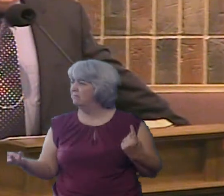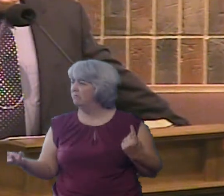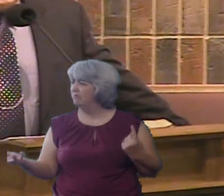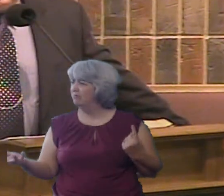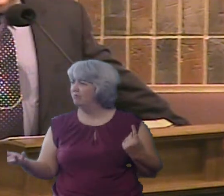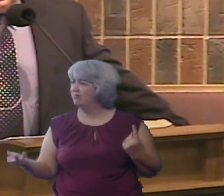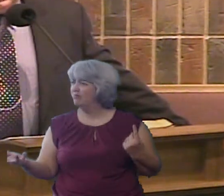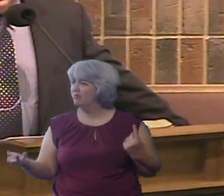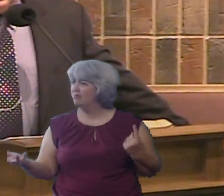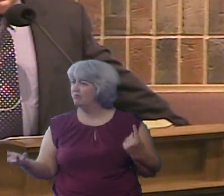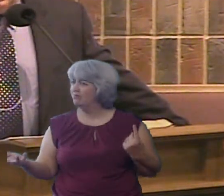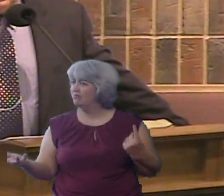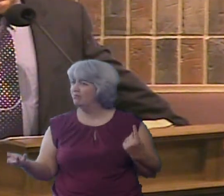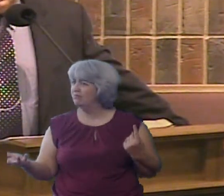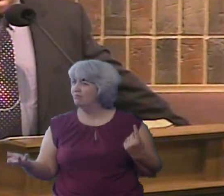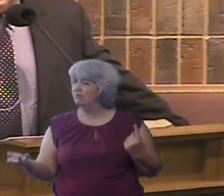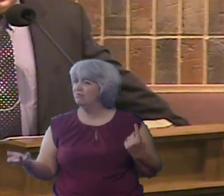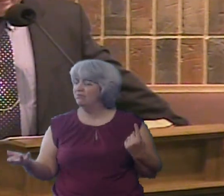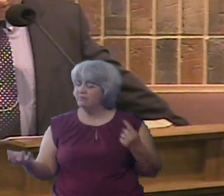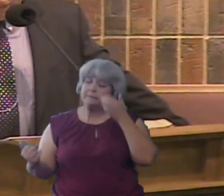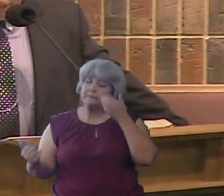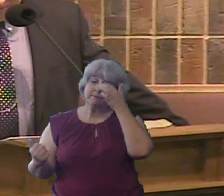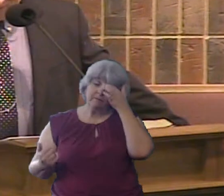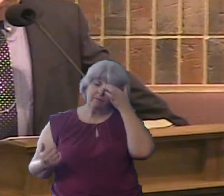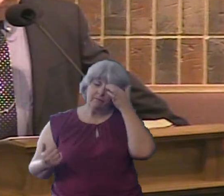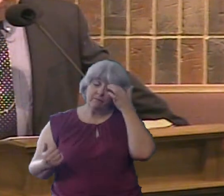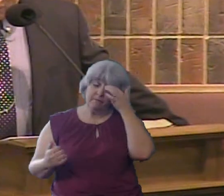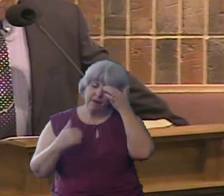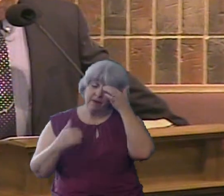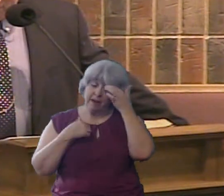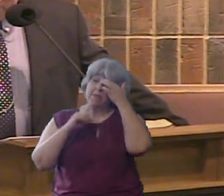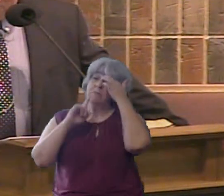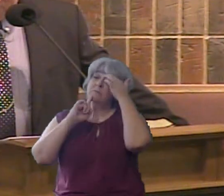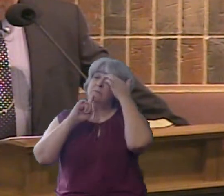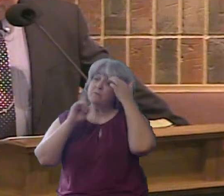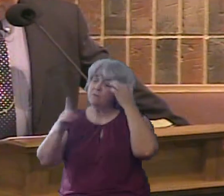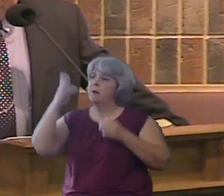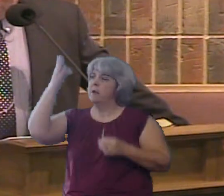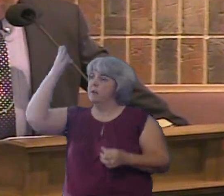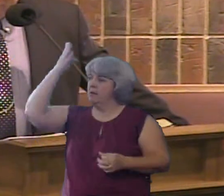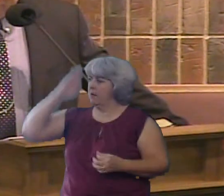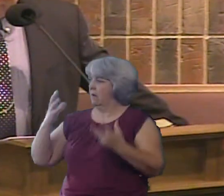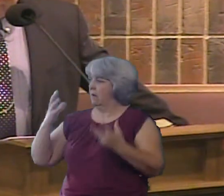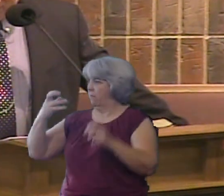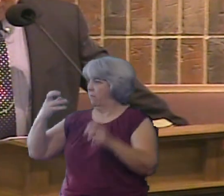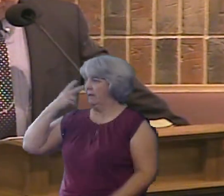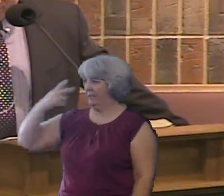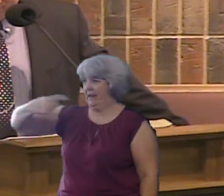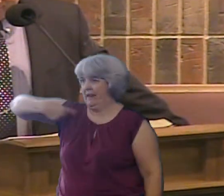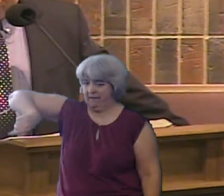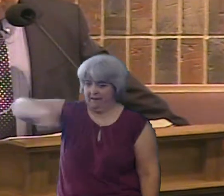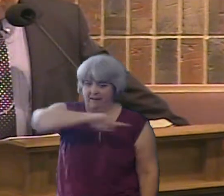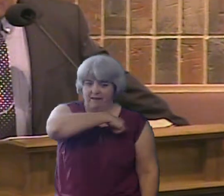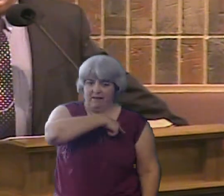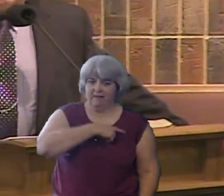I am certain that God desires of his children that we be more